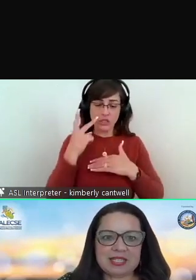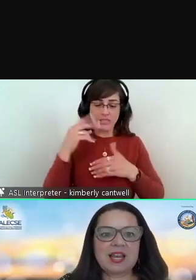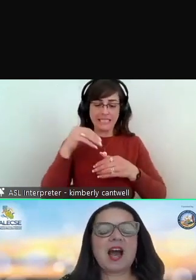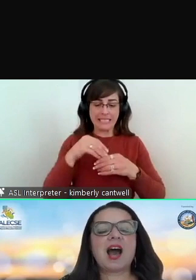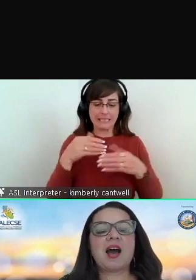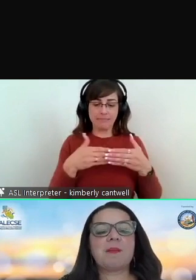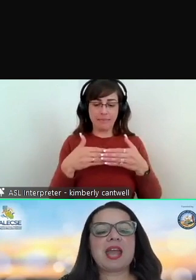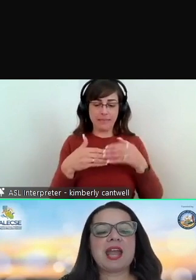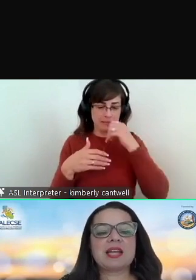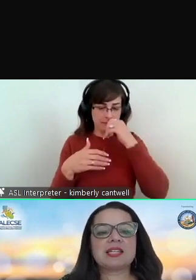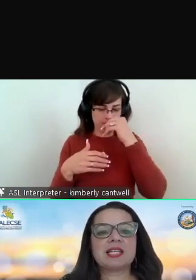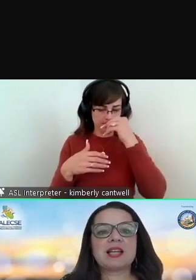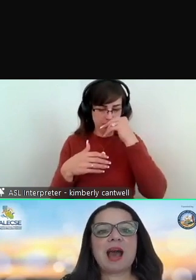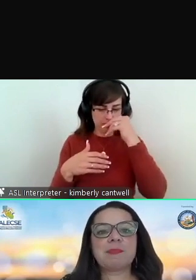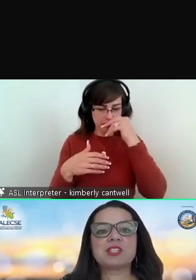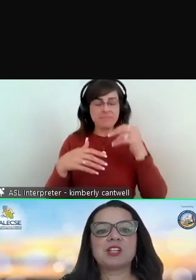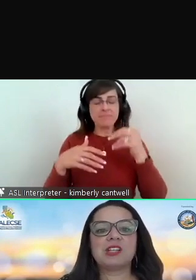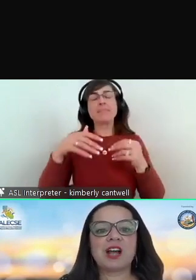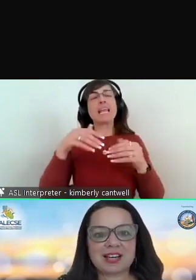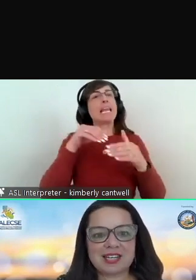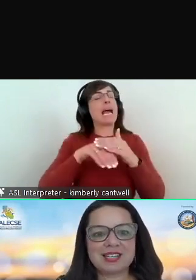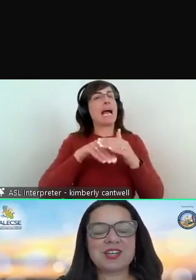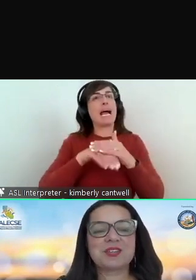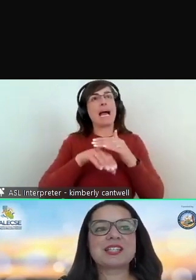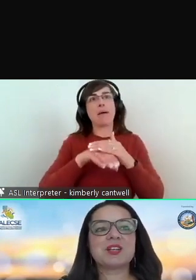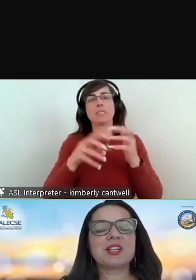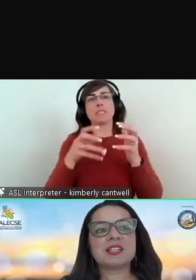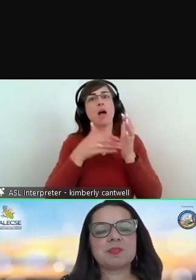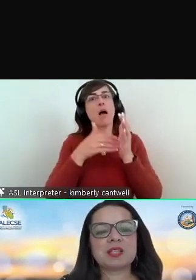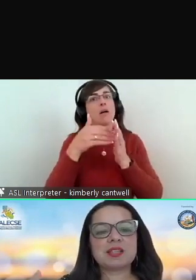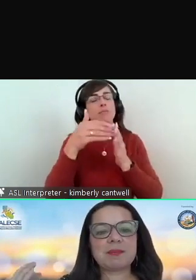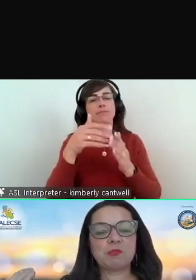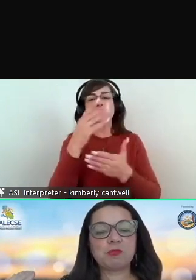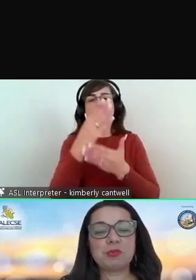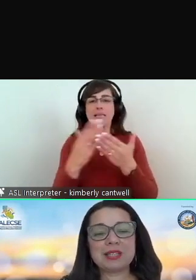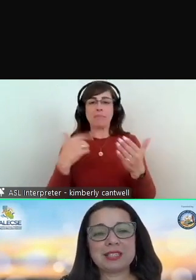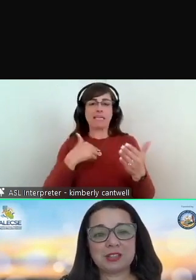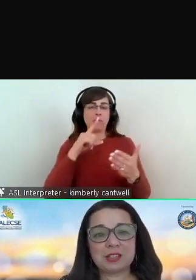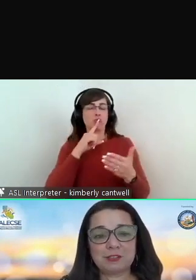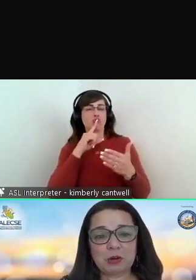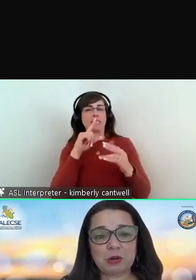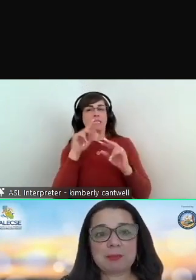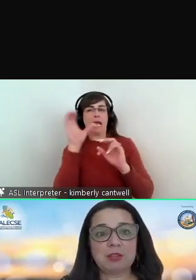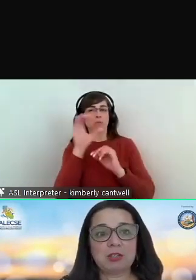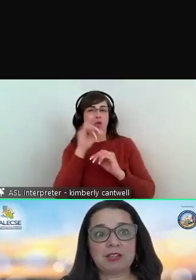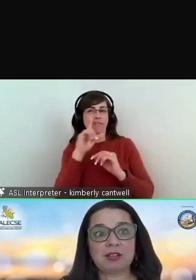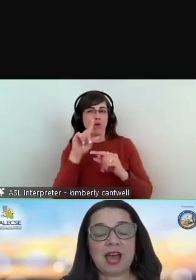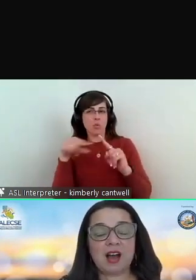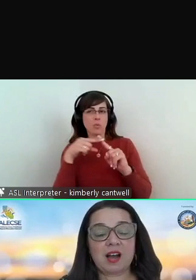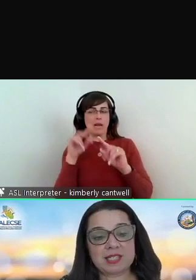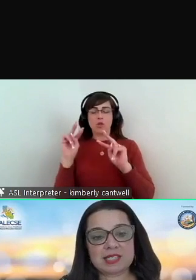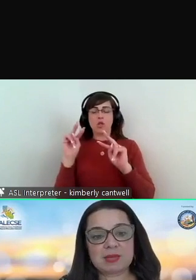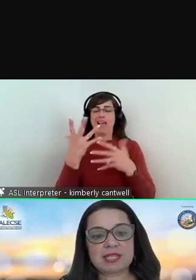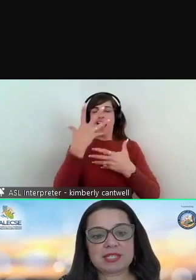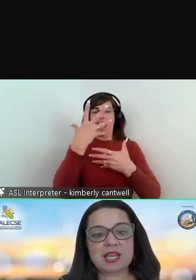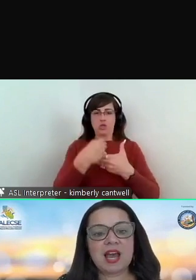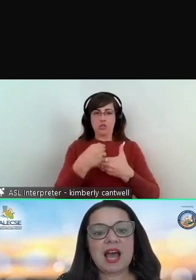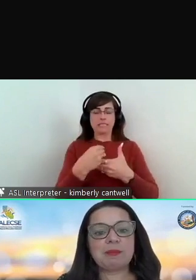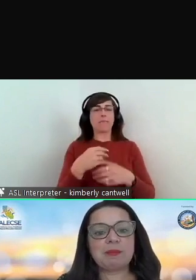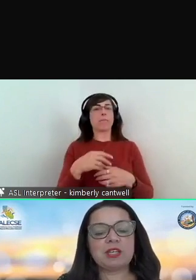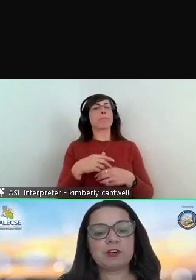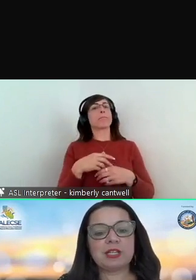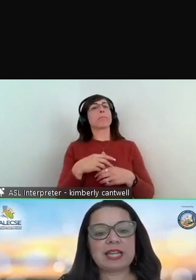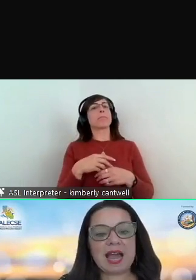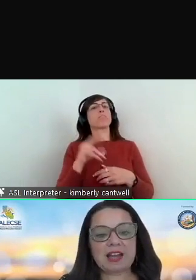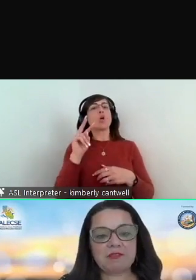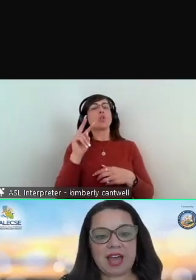babies, and it happens a lot. So that's something that I'm really looking for when I'm looking at autism is I'm